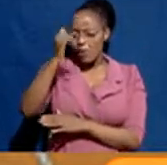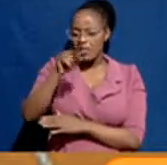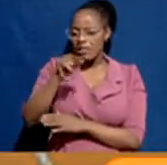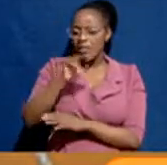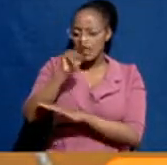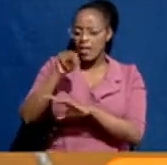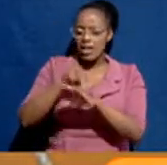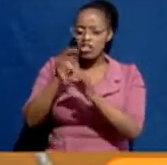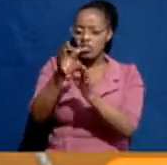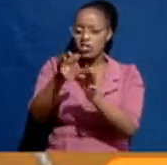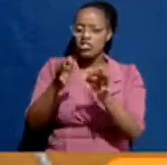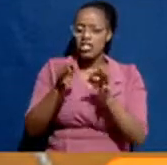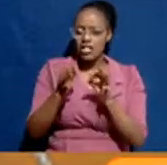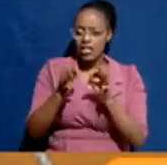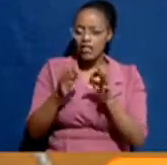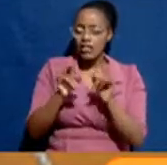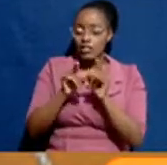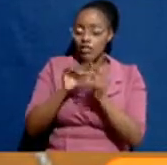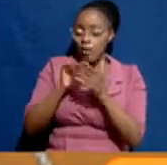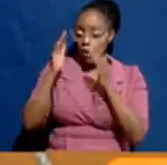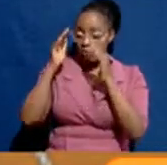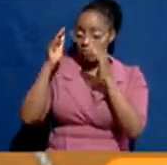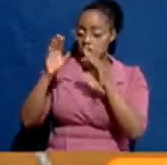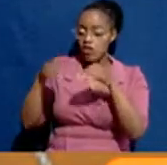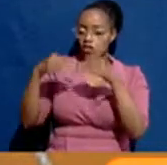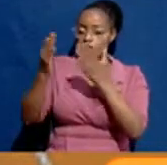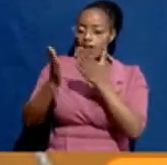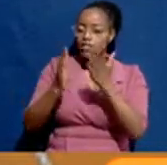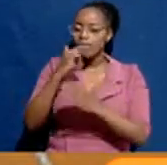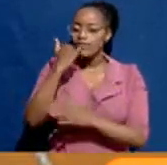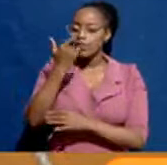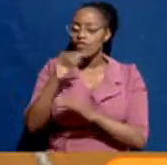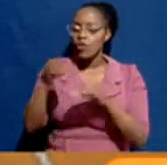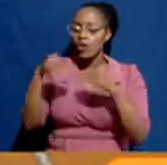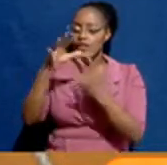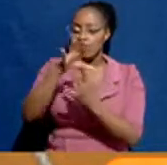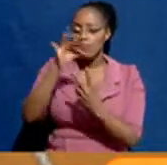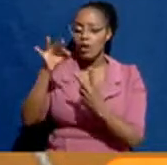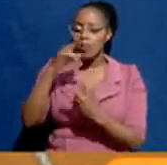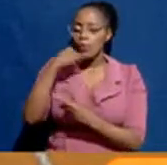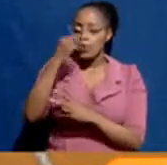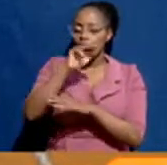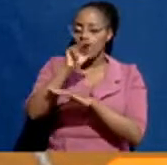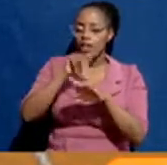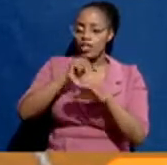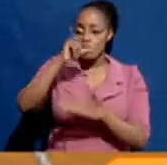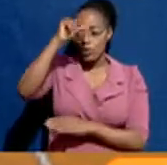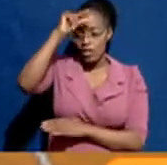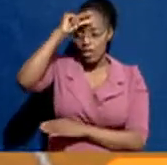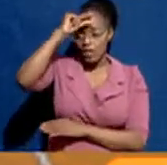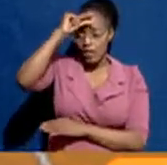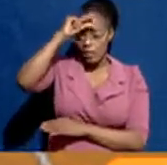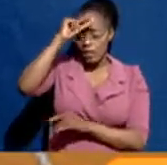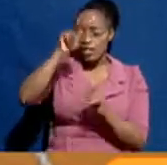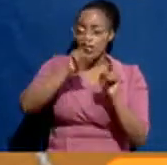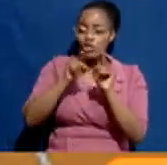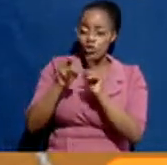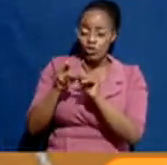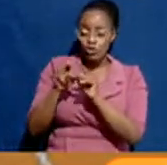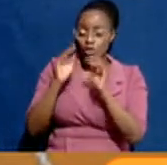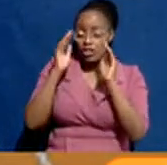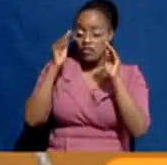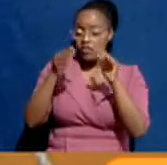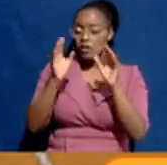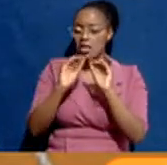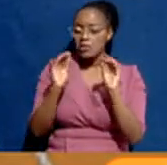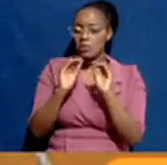the National Treasury, it tends to serve, to give priority to the national government and not